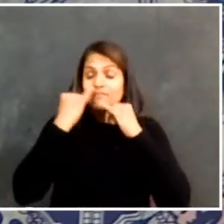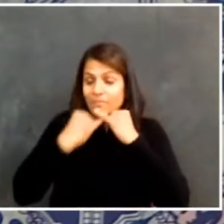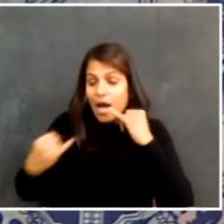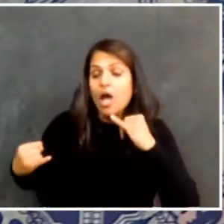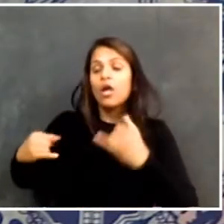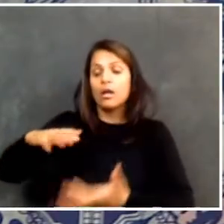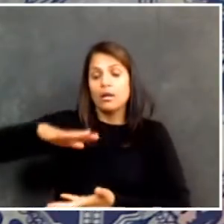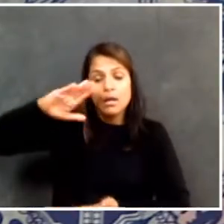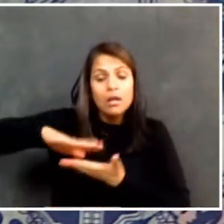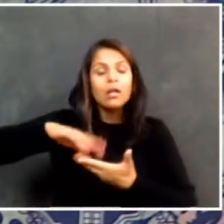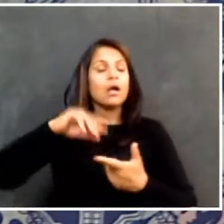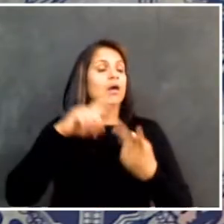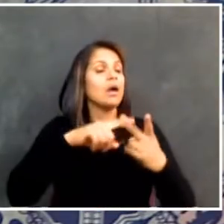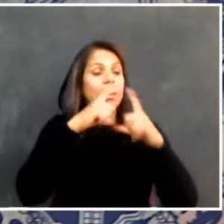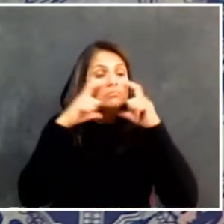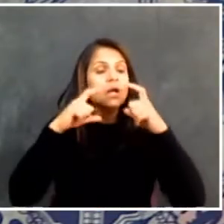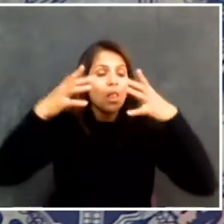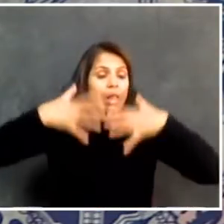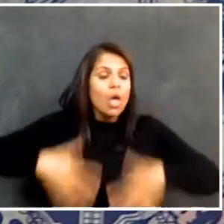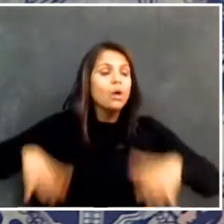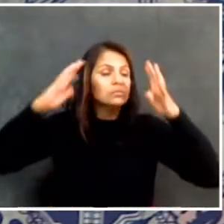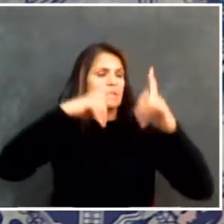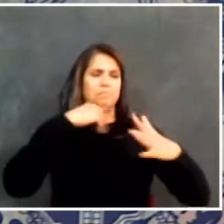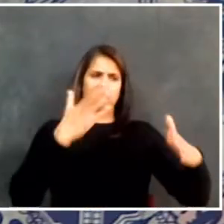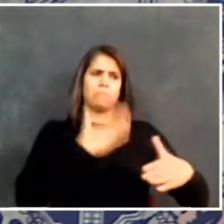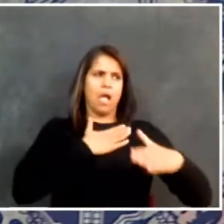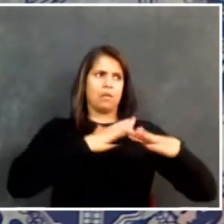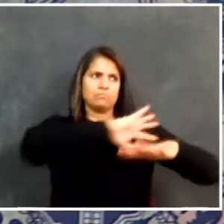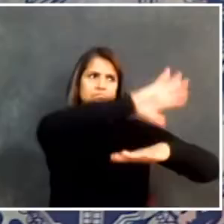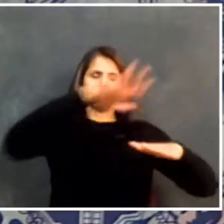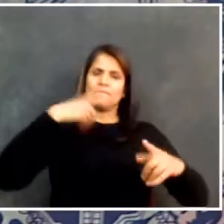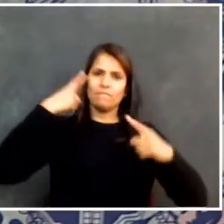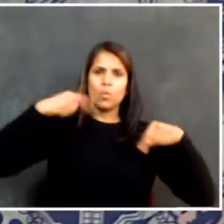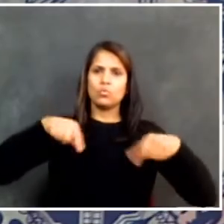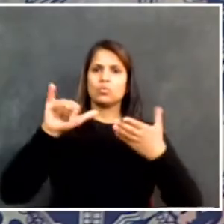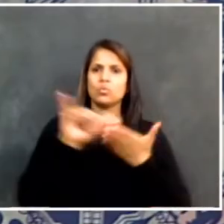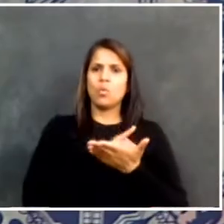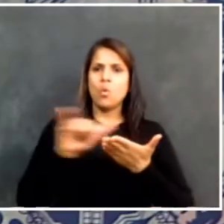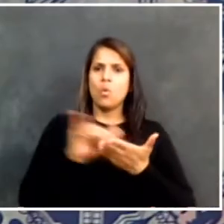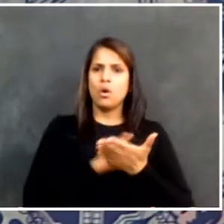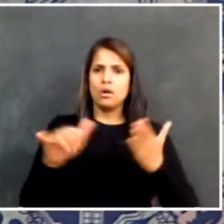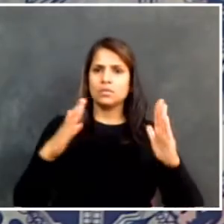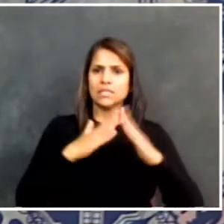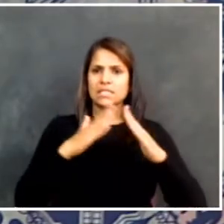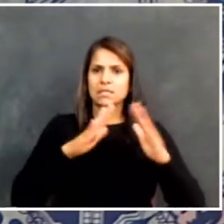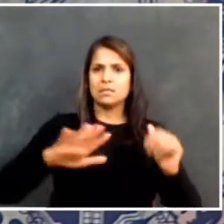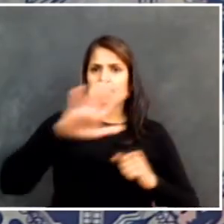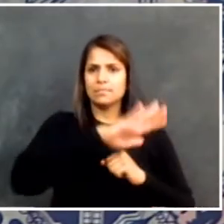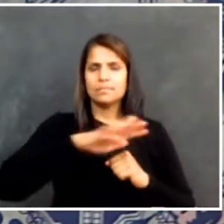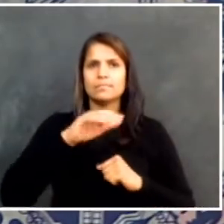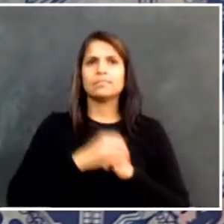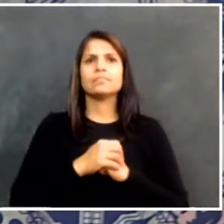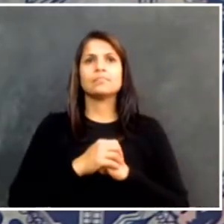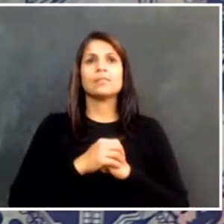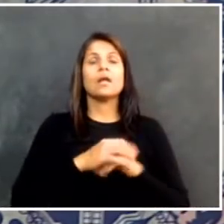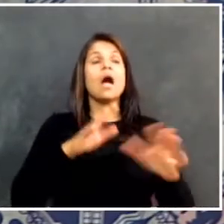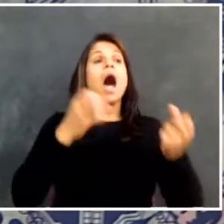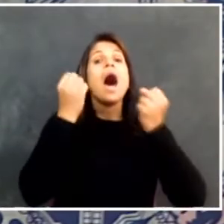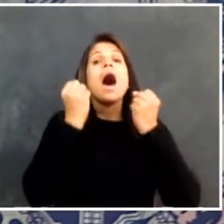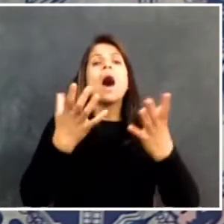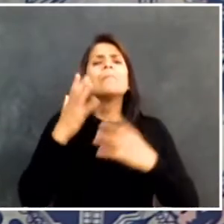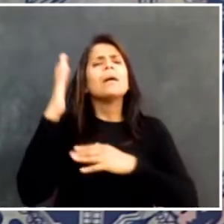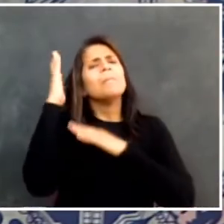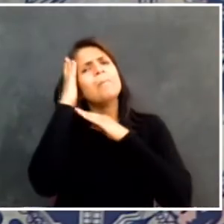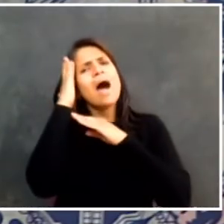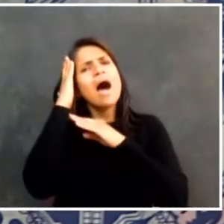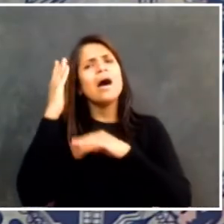line. We've seen improvement on beds for sure, and we have slowed down some of the schedule